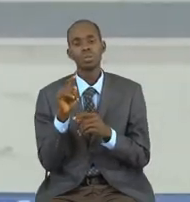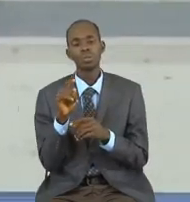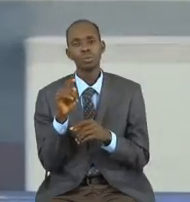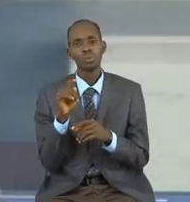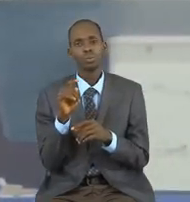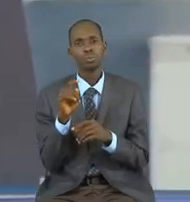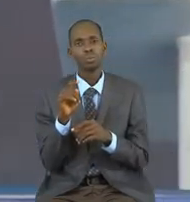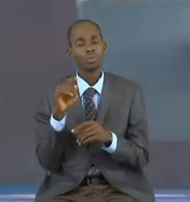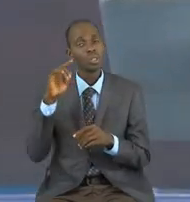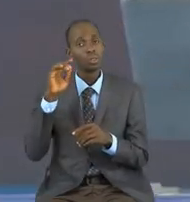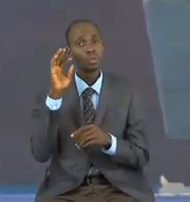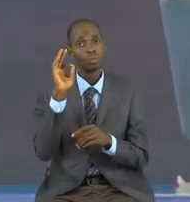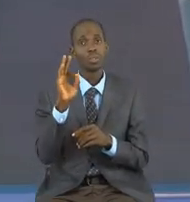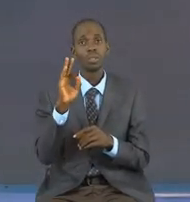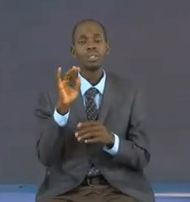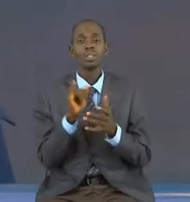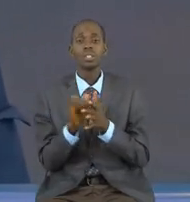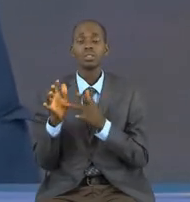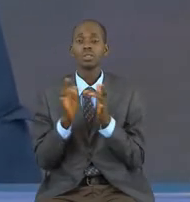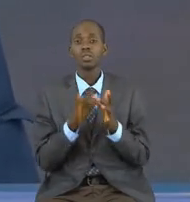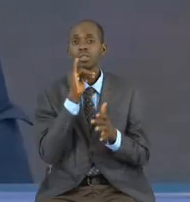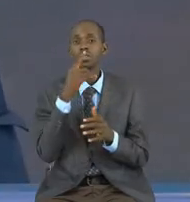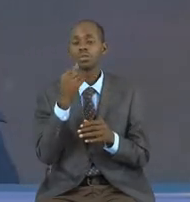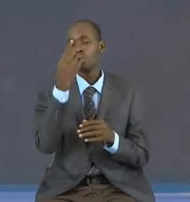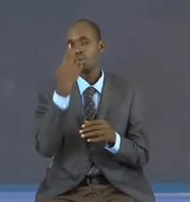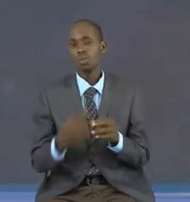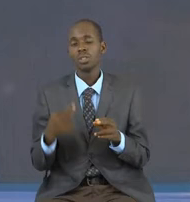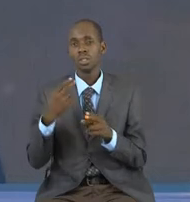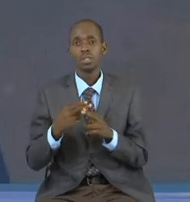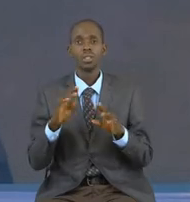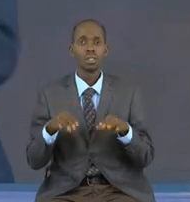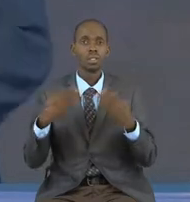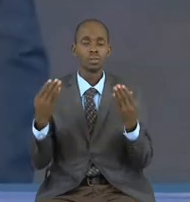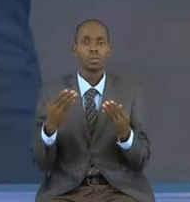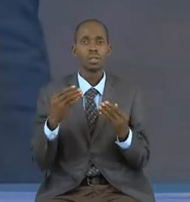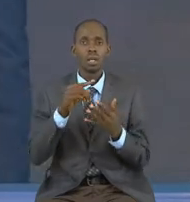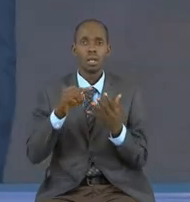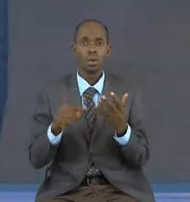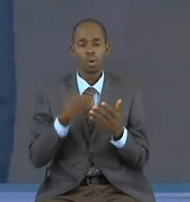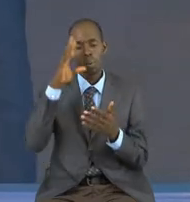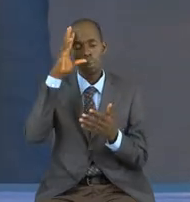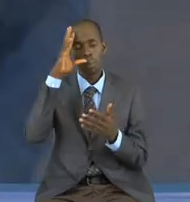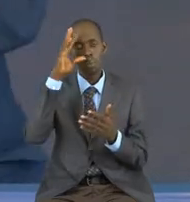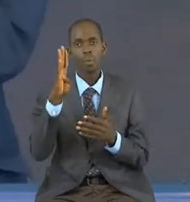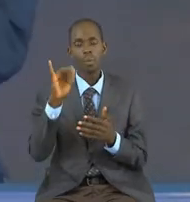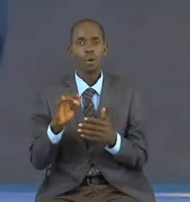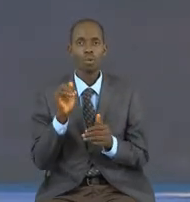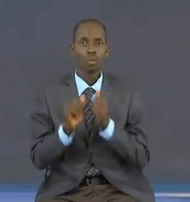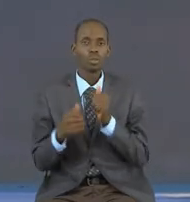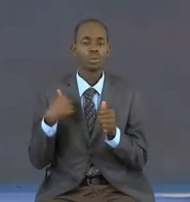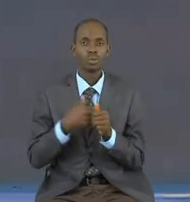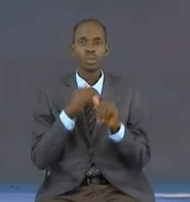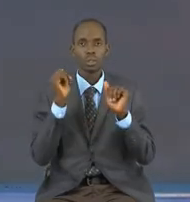the only name given among men by which we can be saved, and then